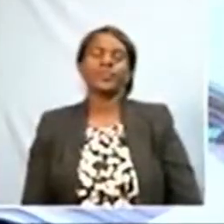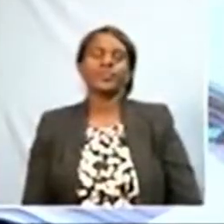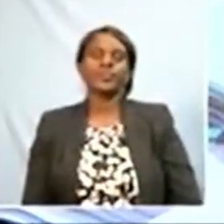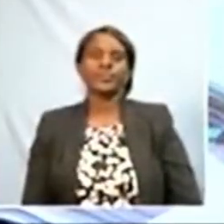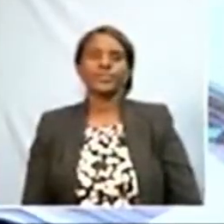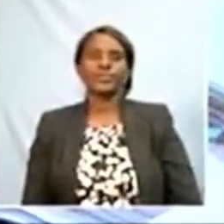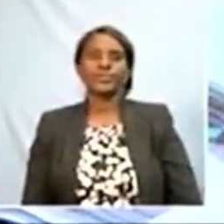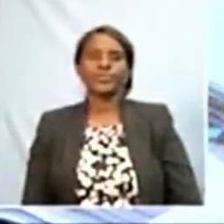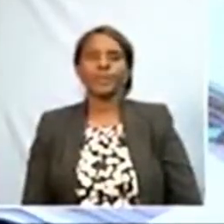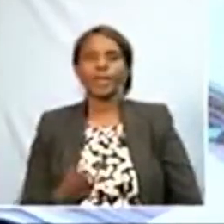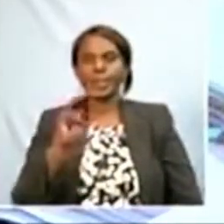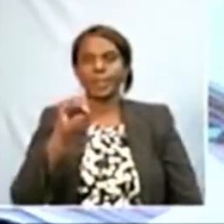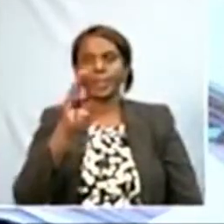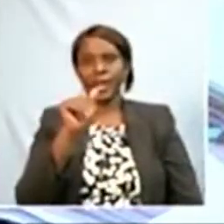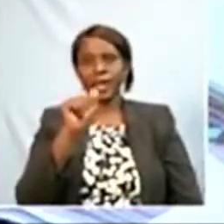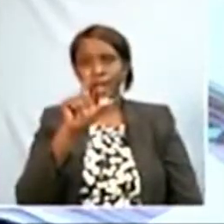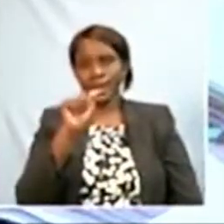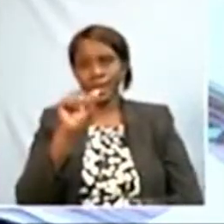district,